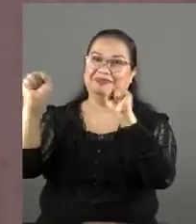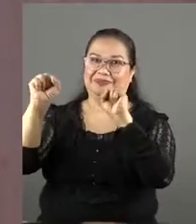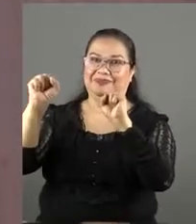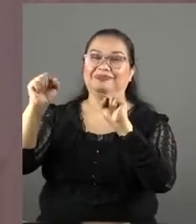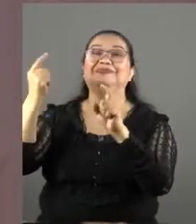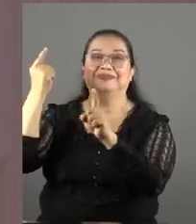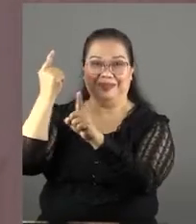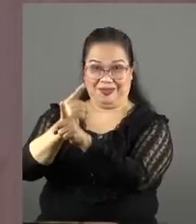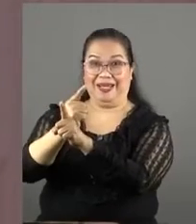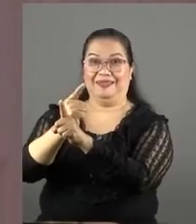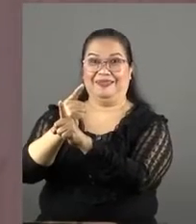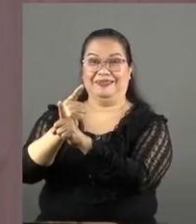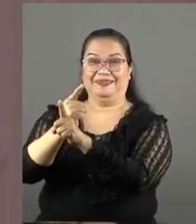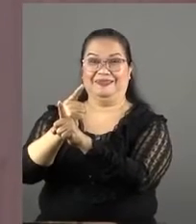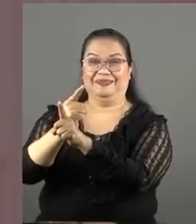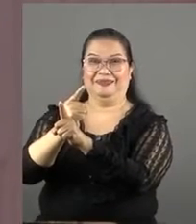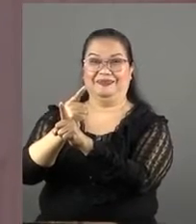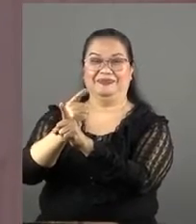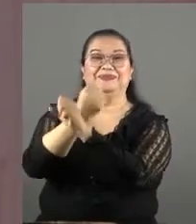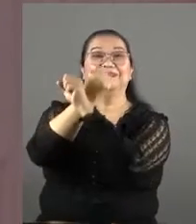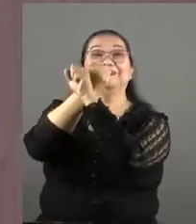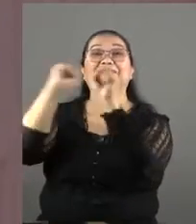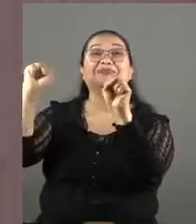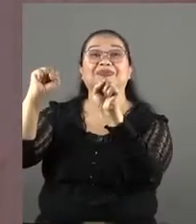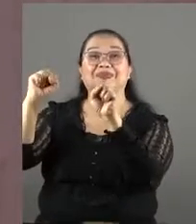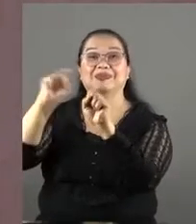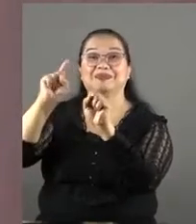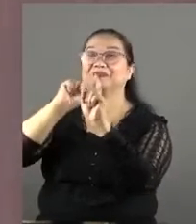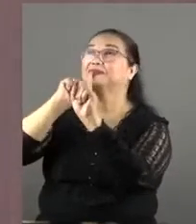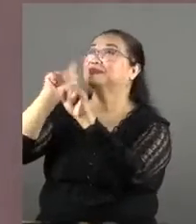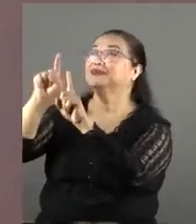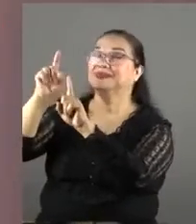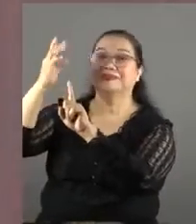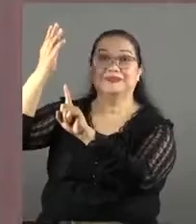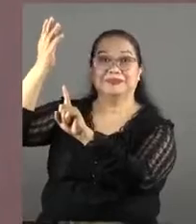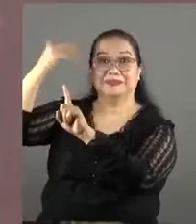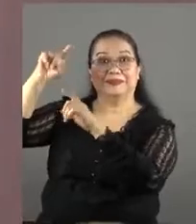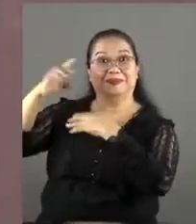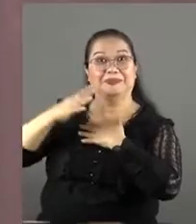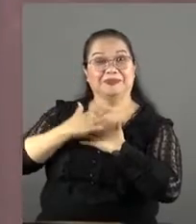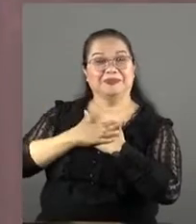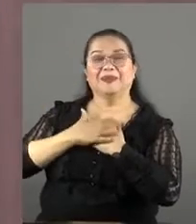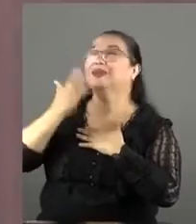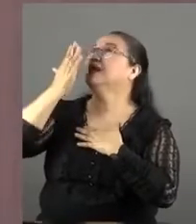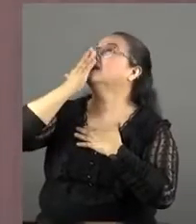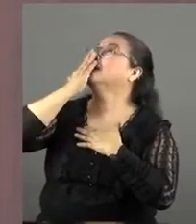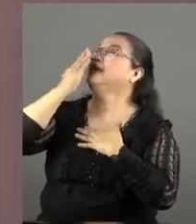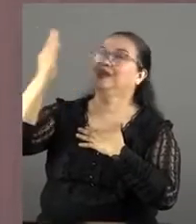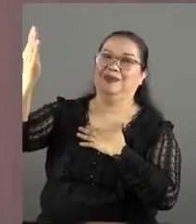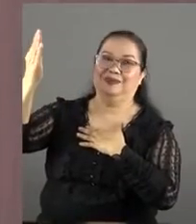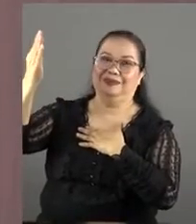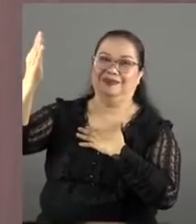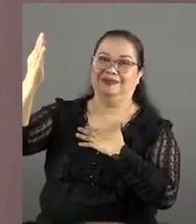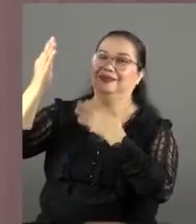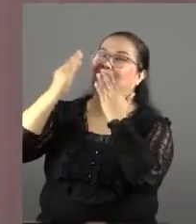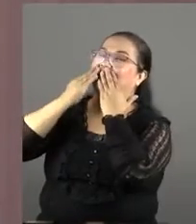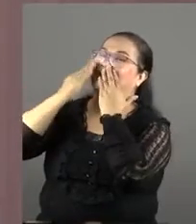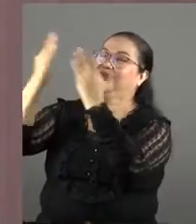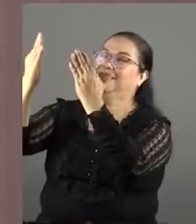That's correct. And what should be a response to past grace? Gratitude.